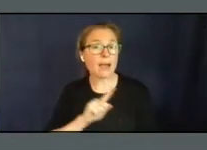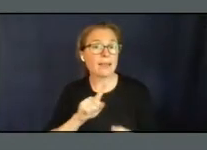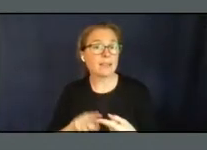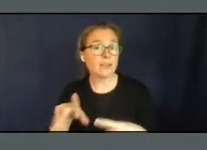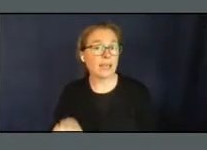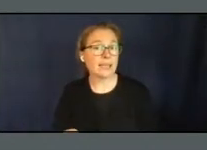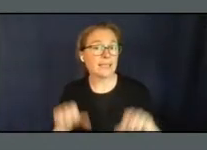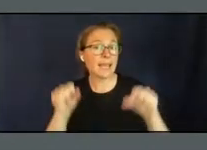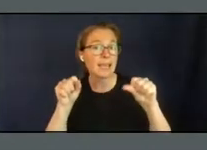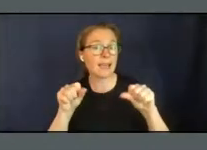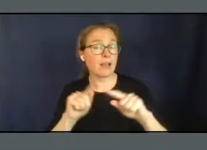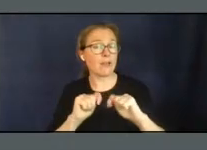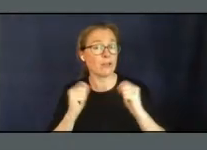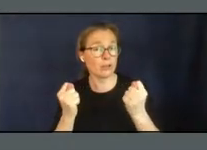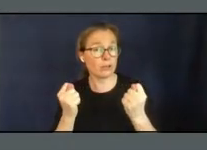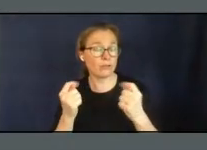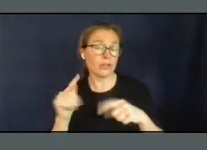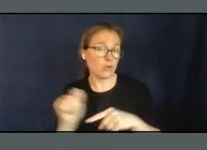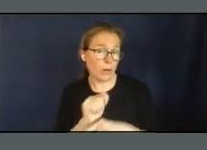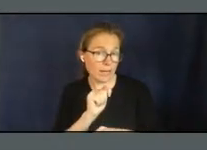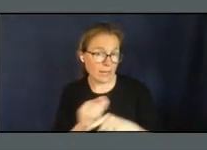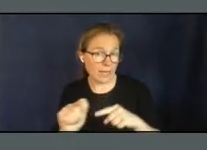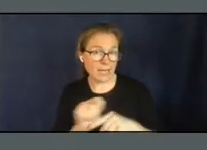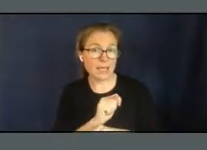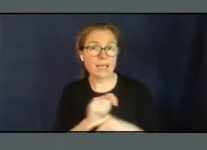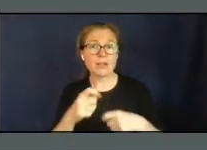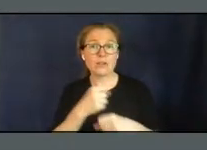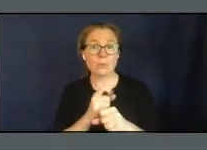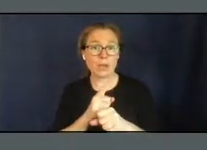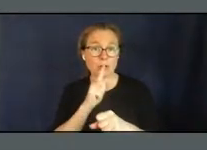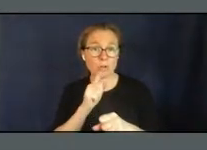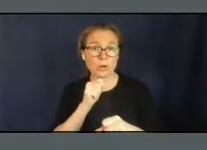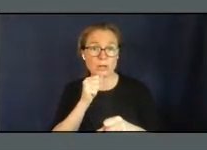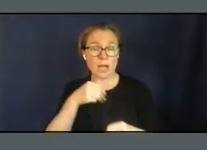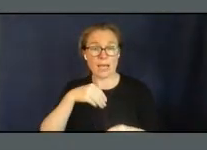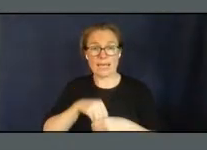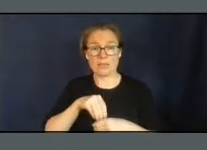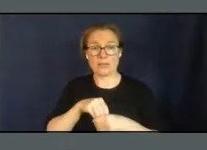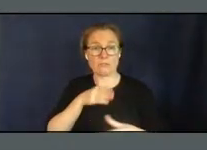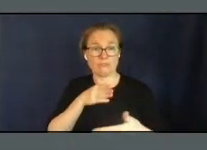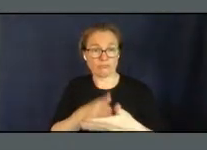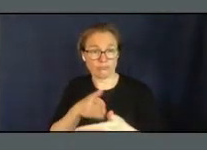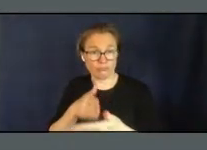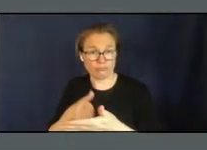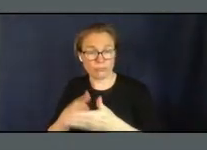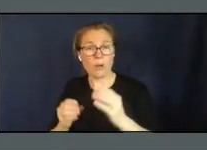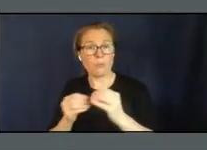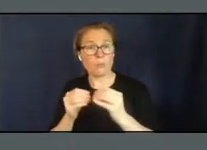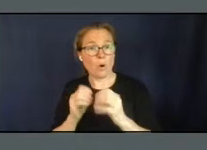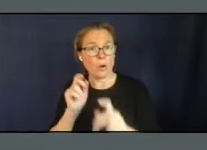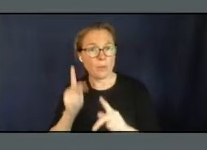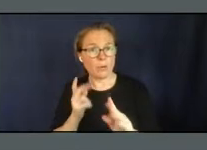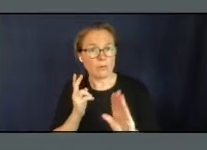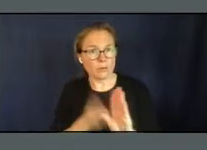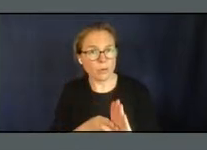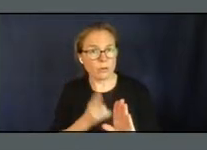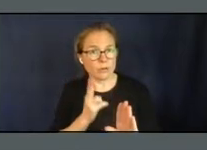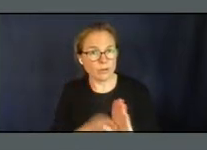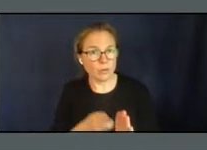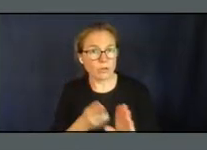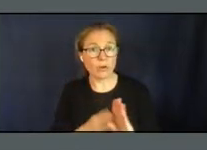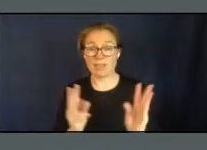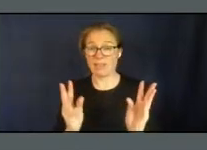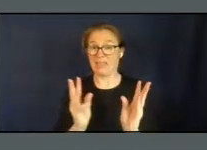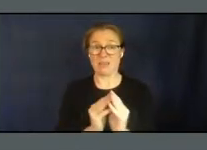managers course has led to an acute uptick in participants over the last 6 weeks. Our courses have been filled with no openings despite